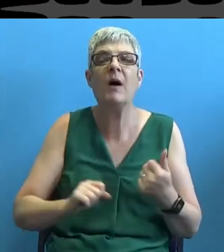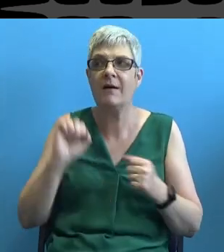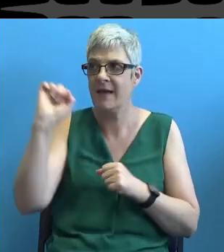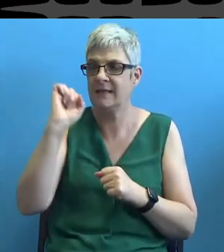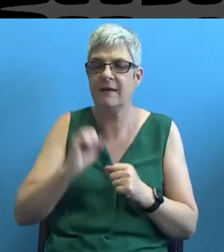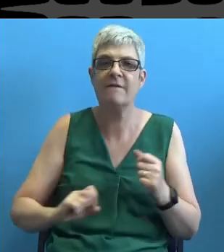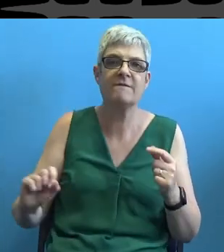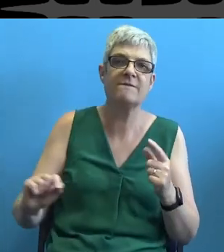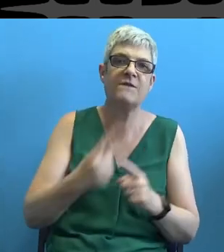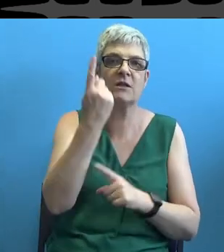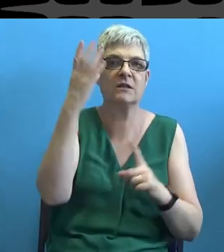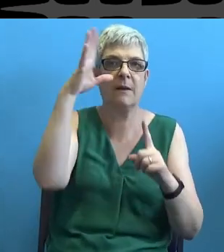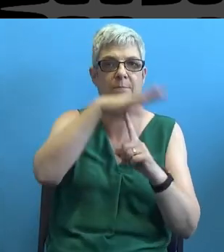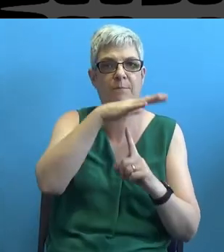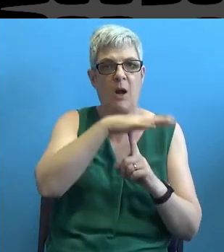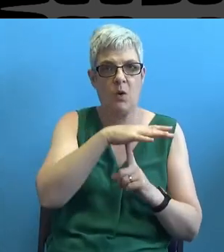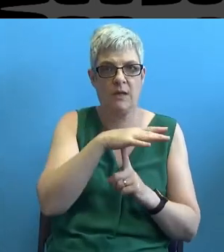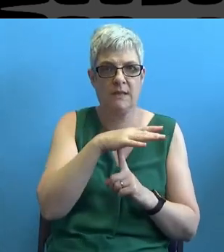priority.